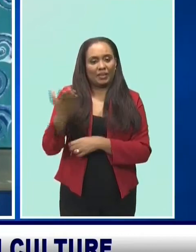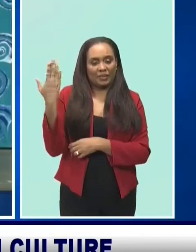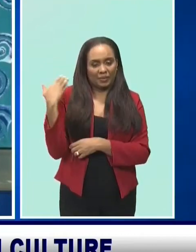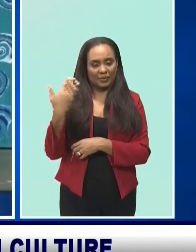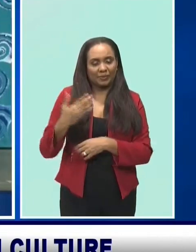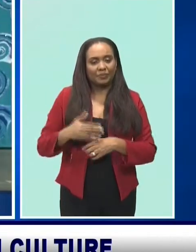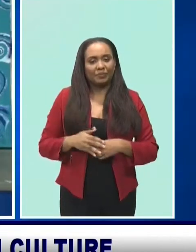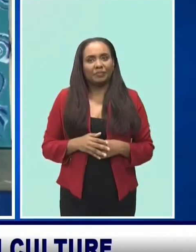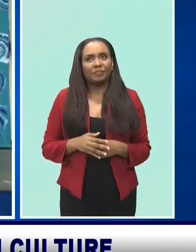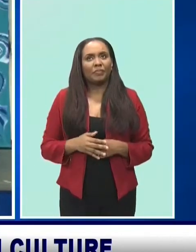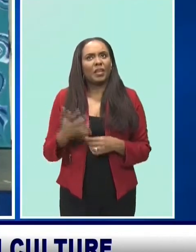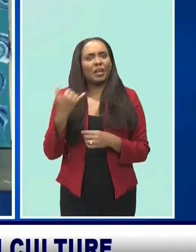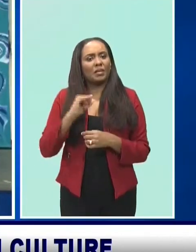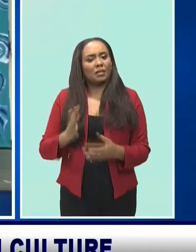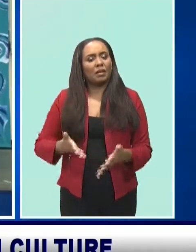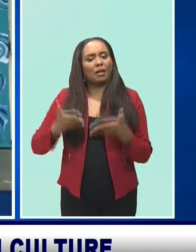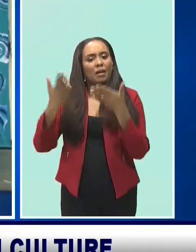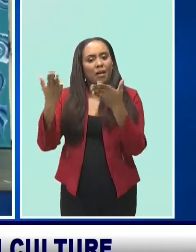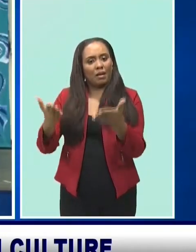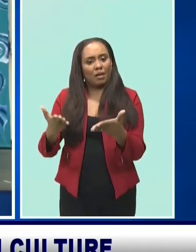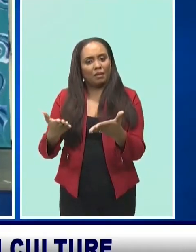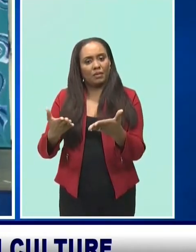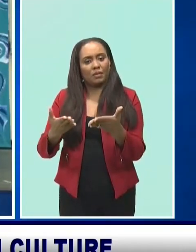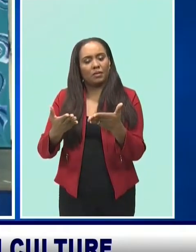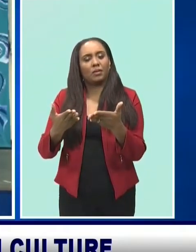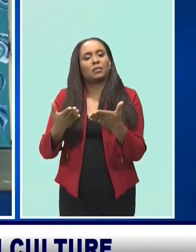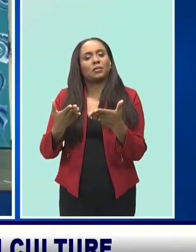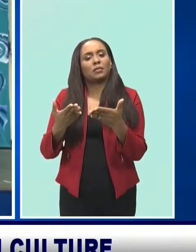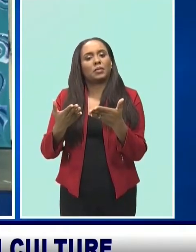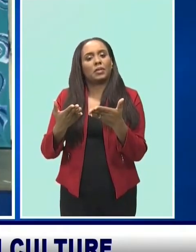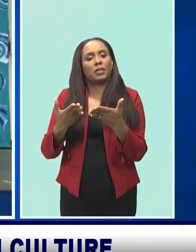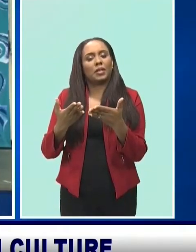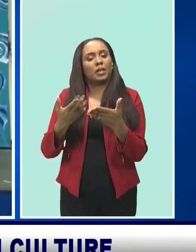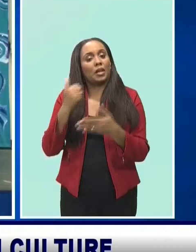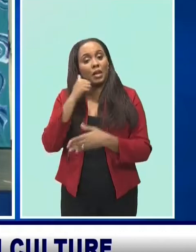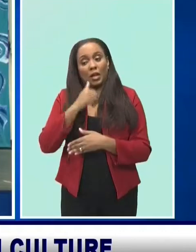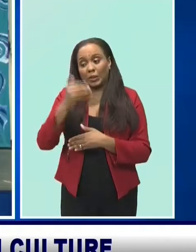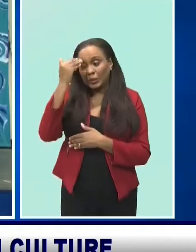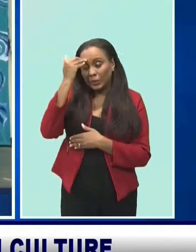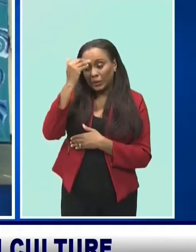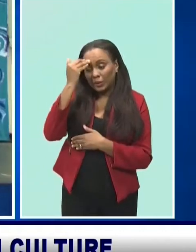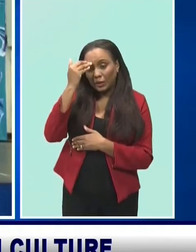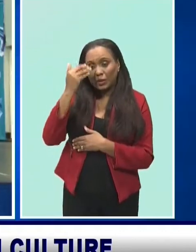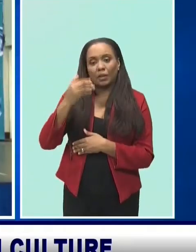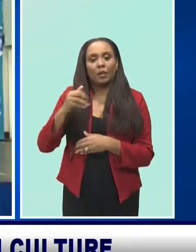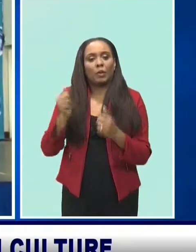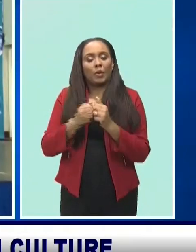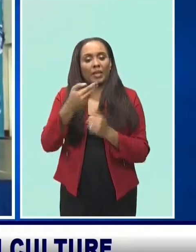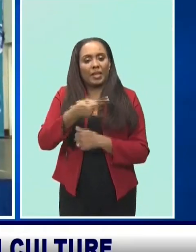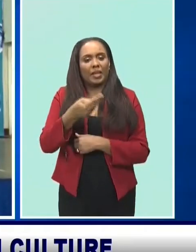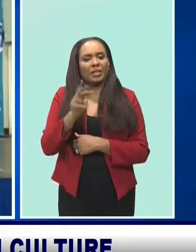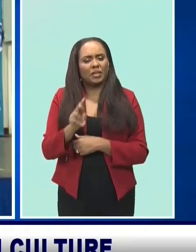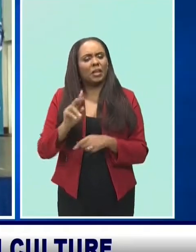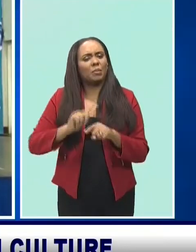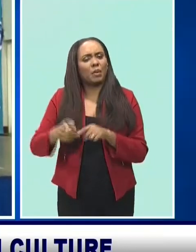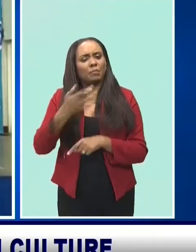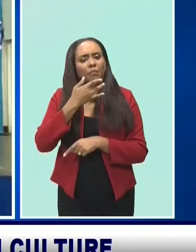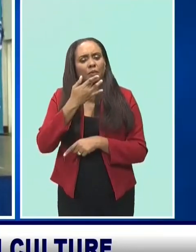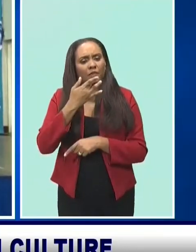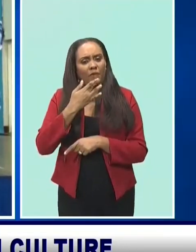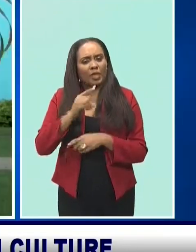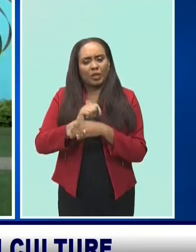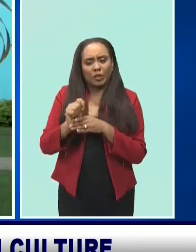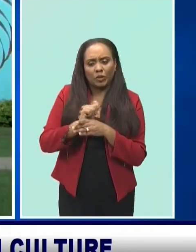She still offers her expertise in HR on a consultancy basis, but likes to focus on training and development of the